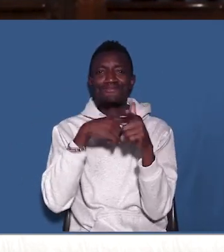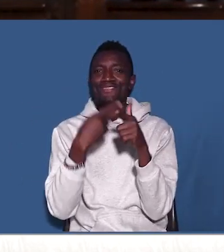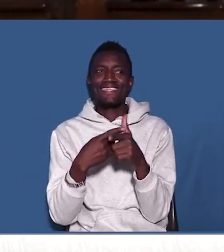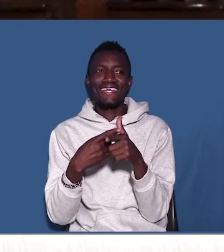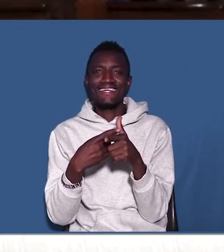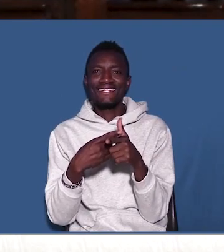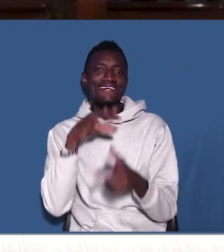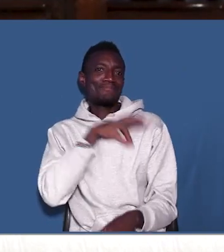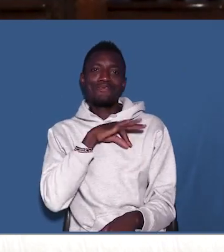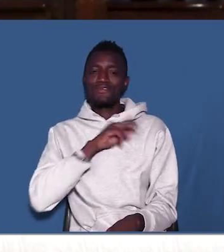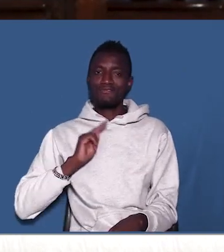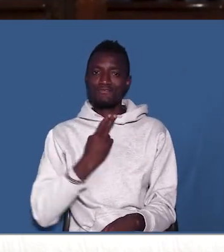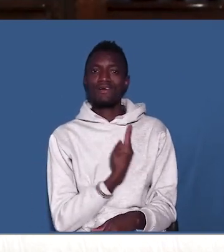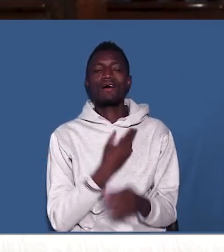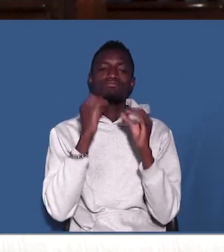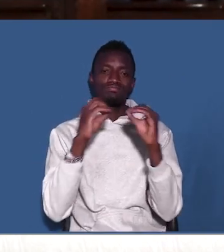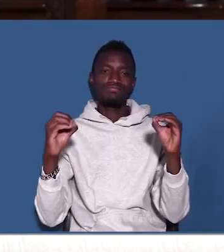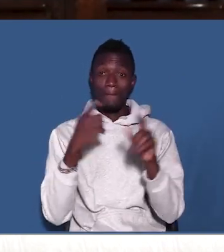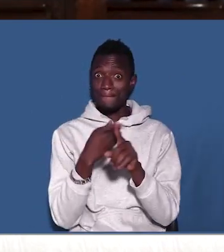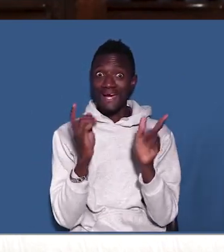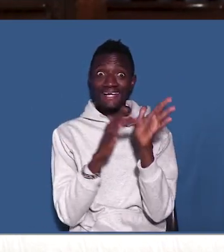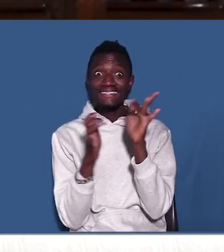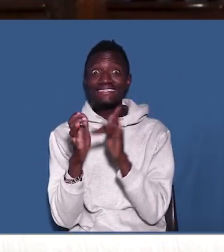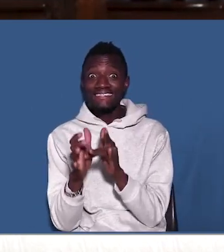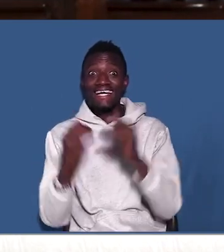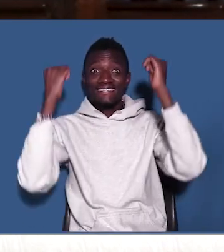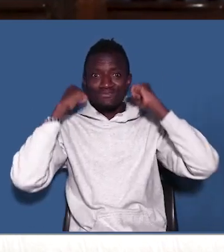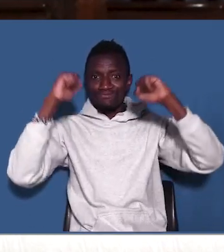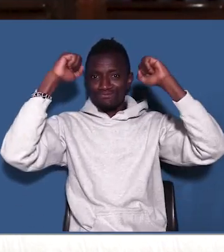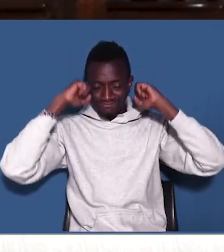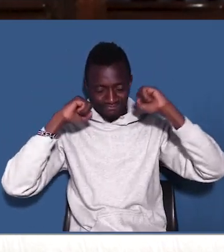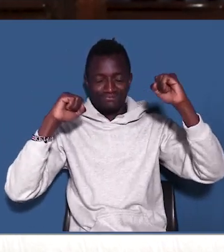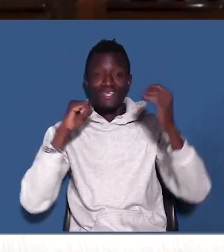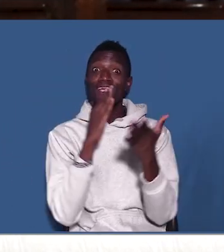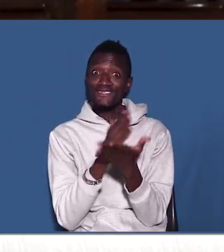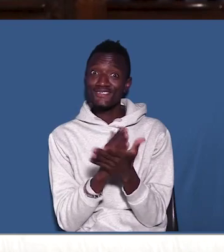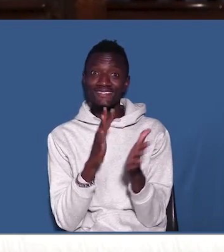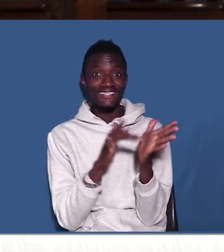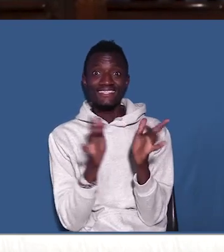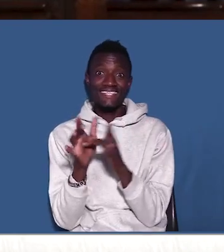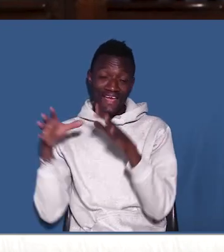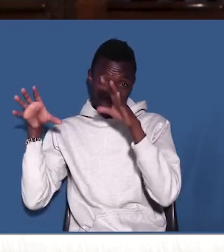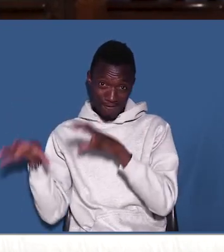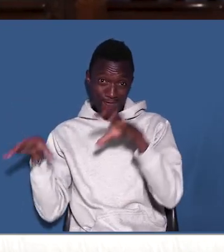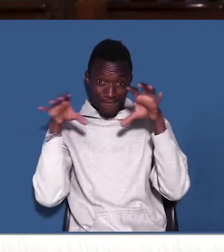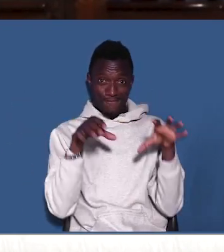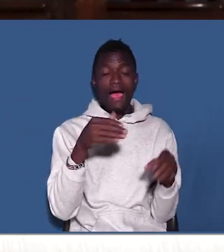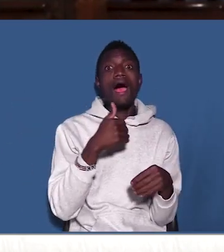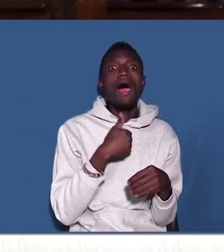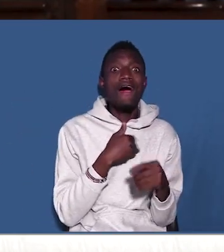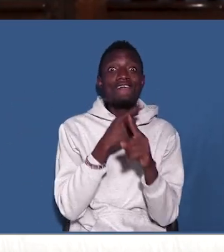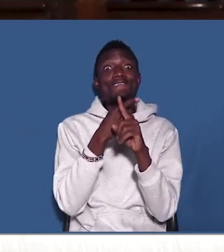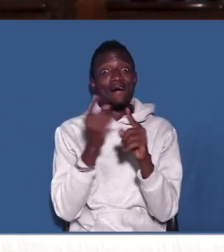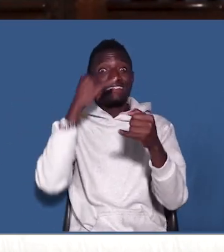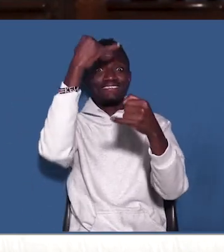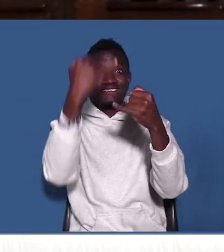confidence in one who has gone through the suffering, the deep suffering, and eventually he was able to